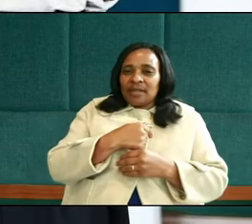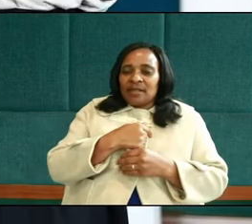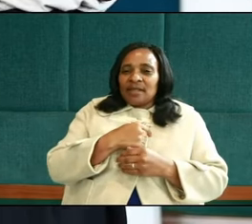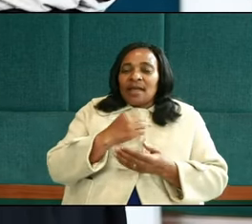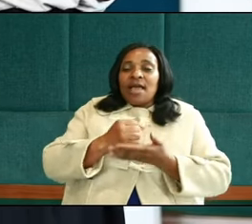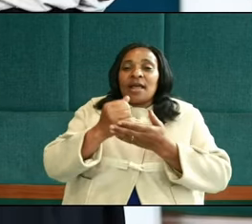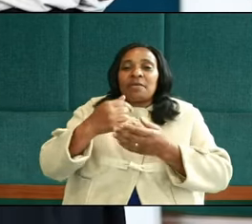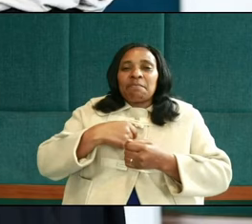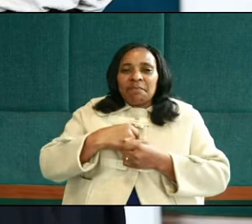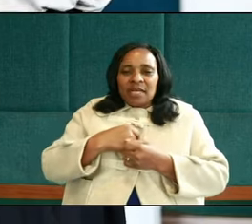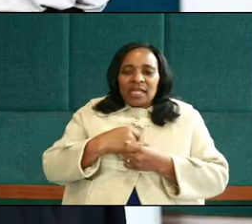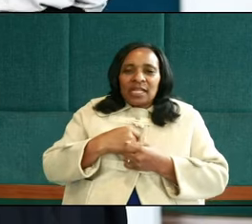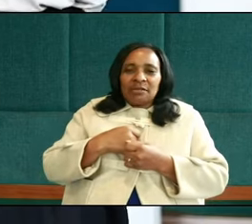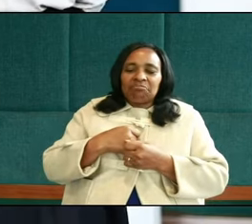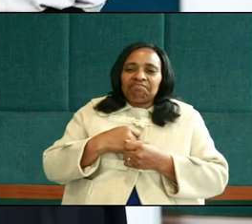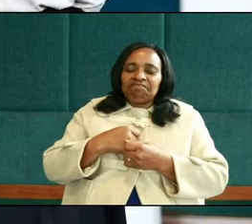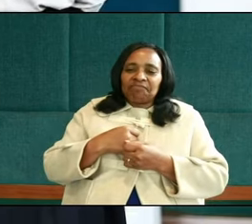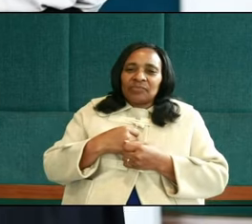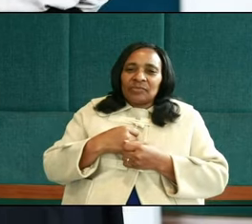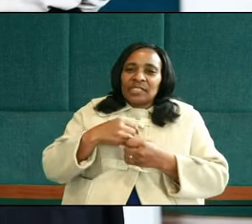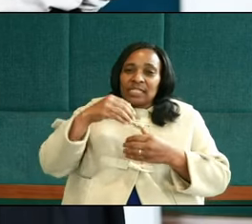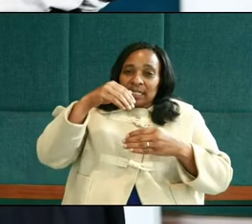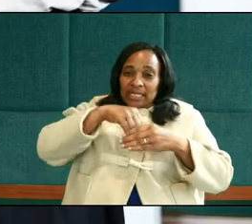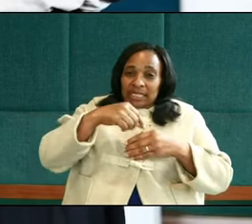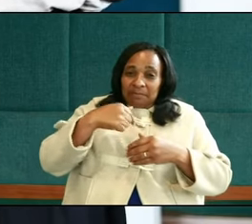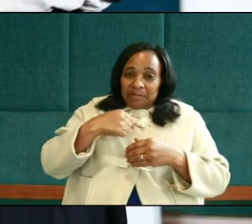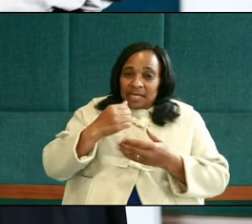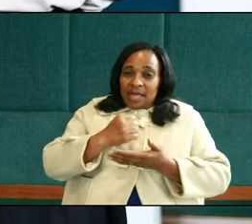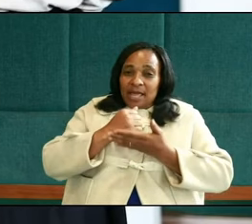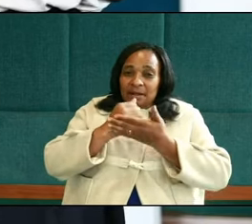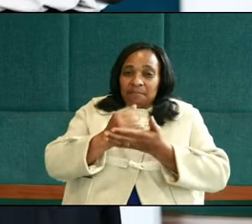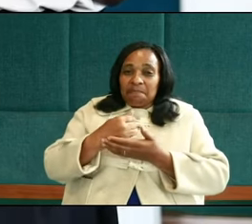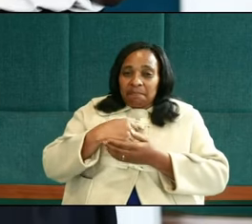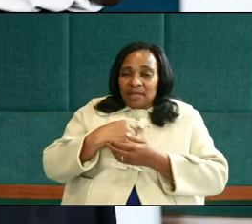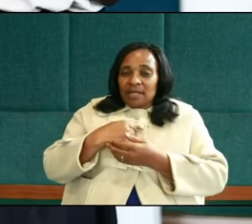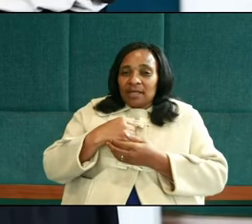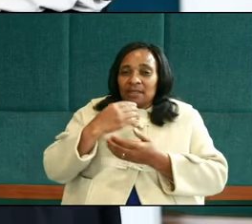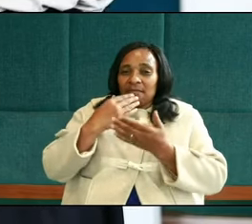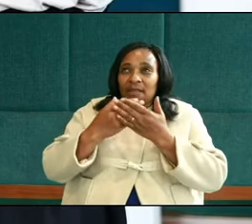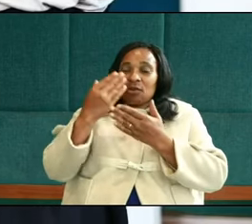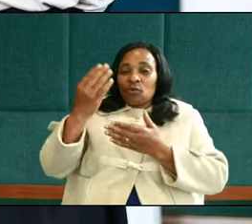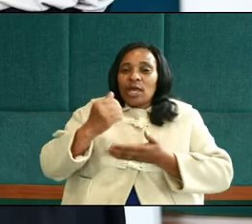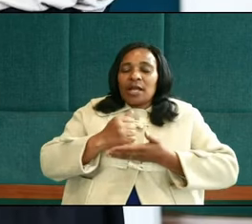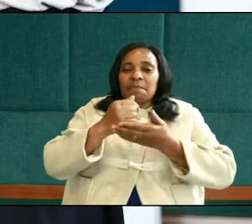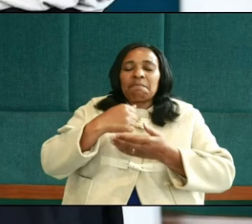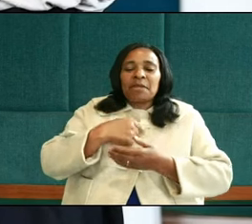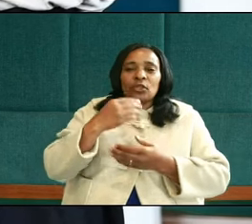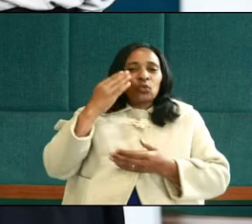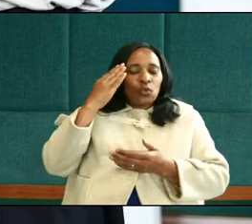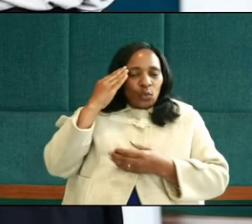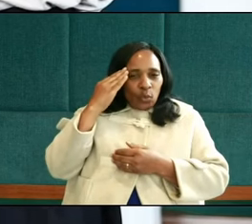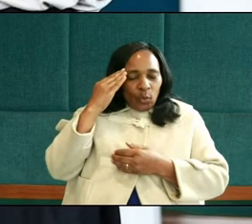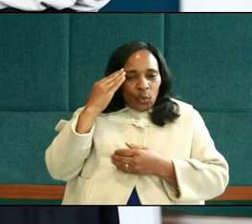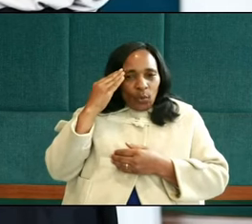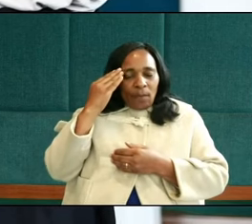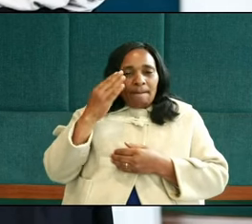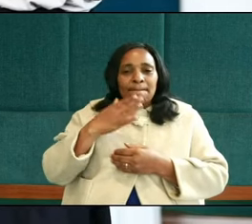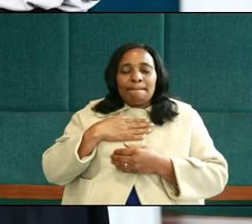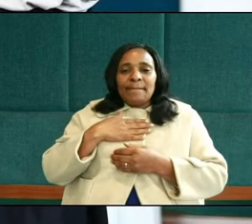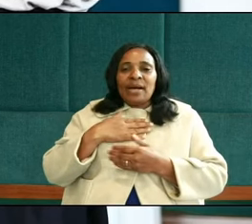deep inside me. Thank you, help me to know, help me to